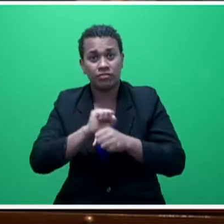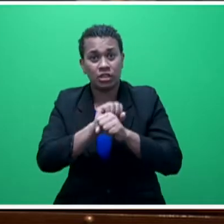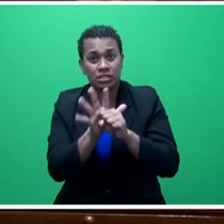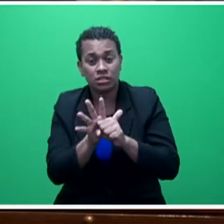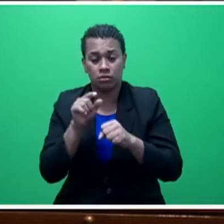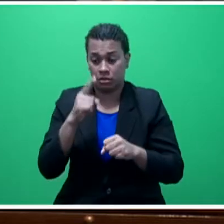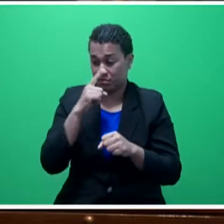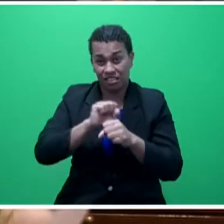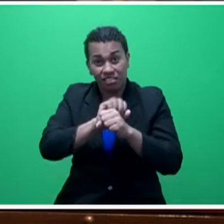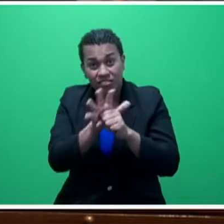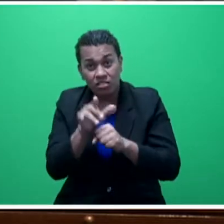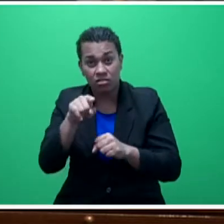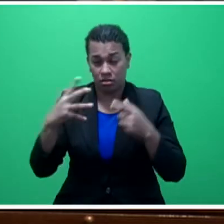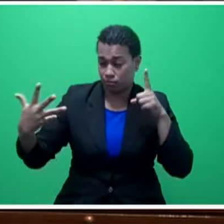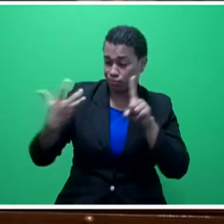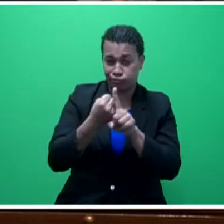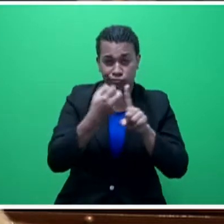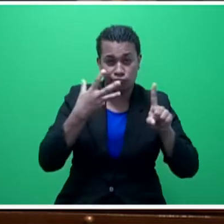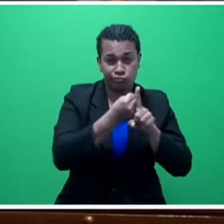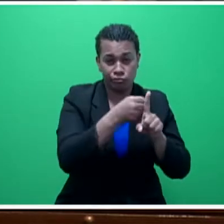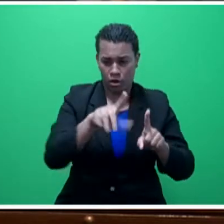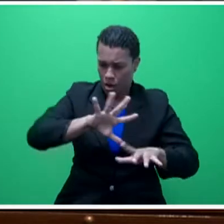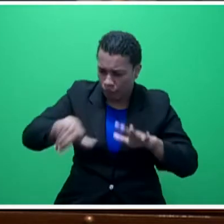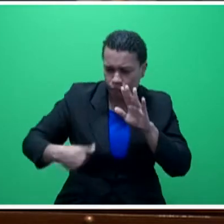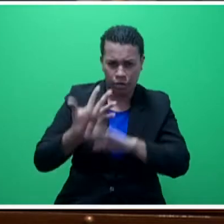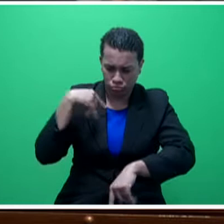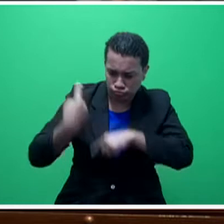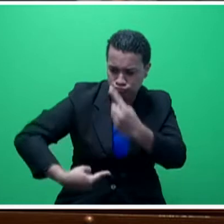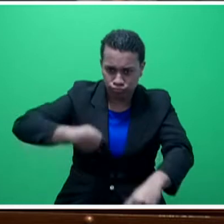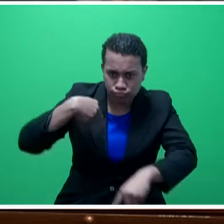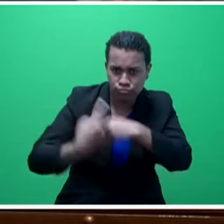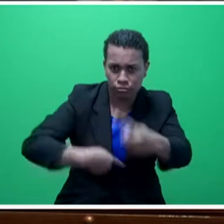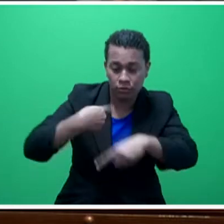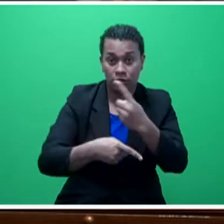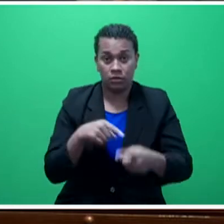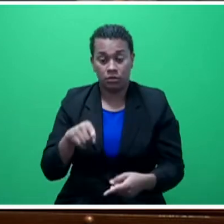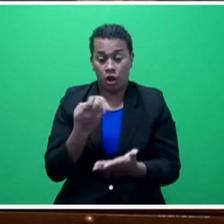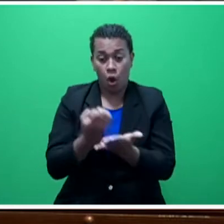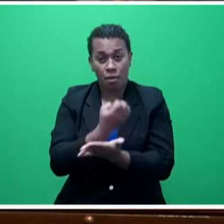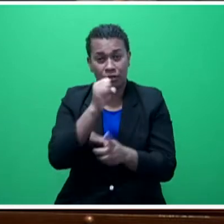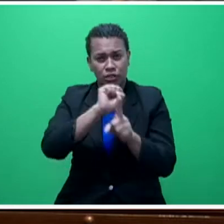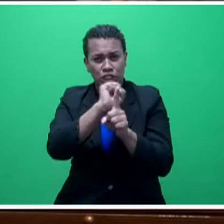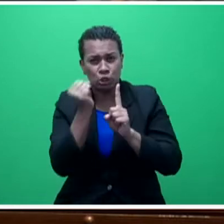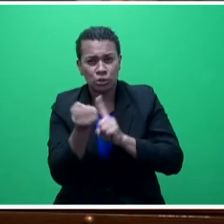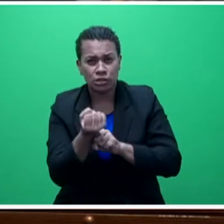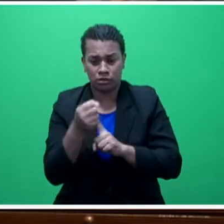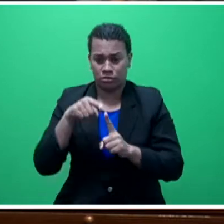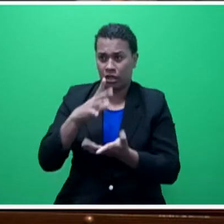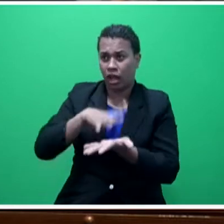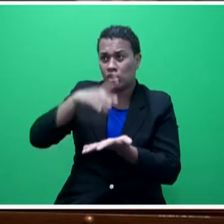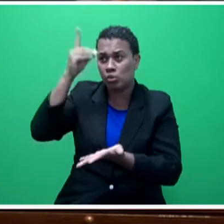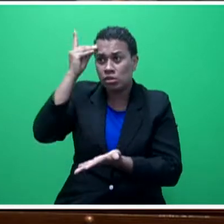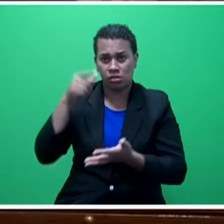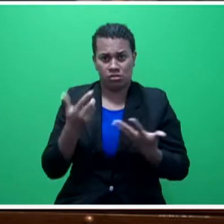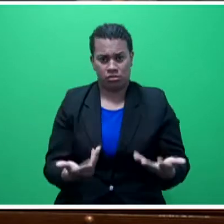people daily from all angles: health, economics, social, logistics, politics, education, relationships,